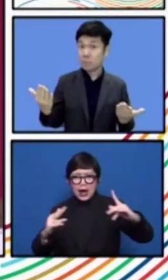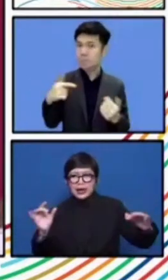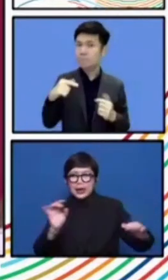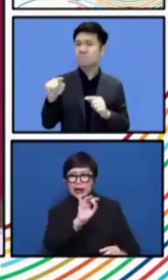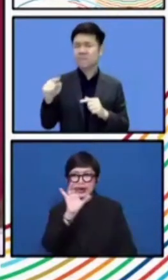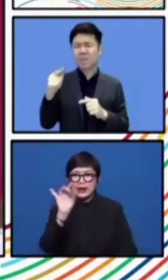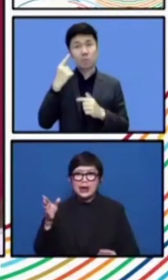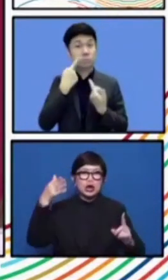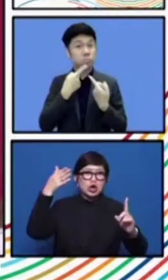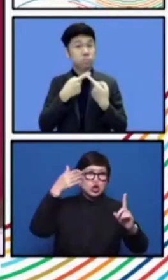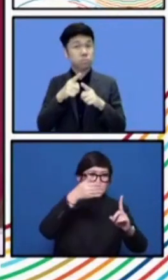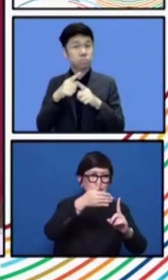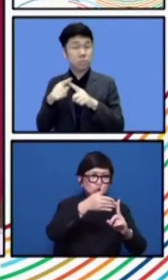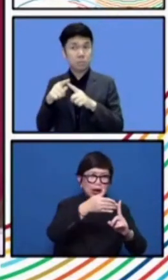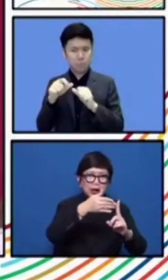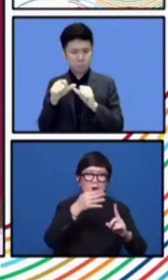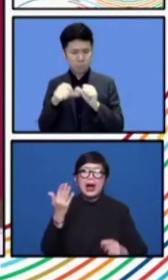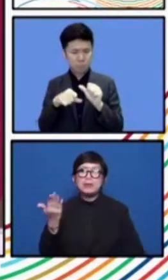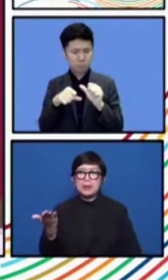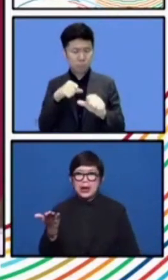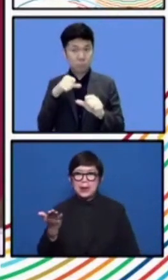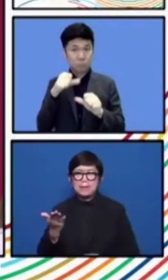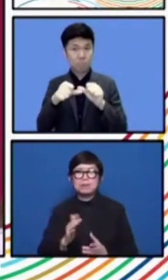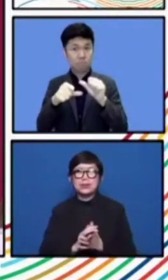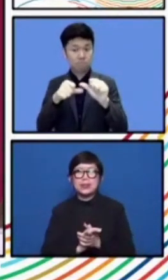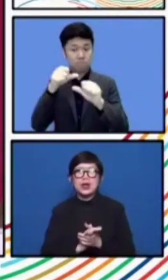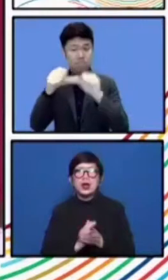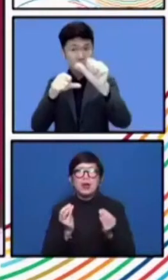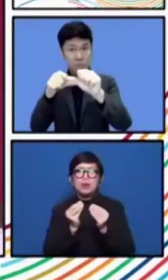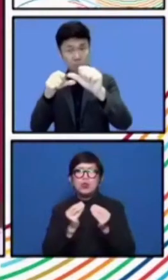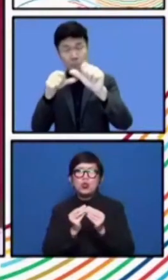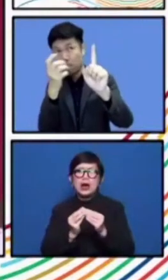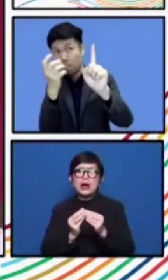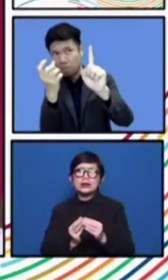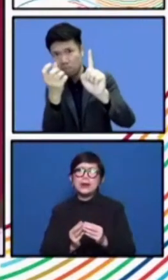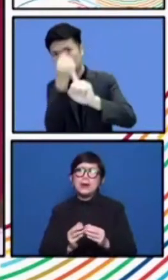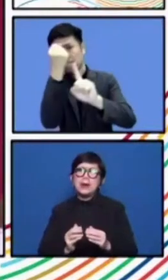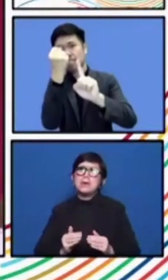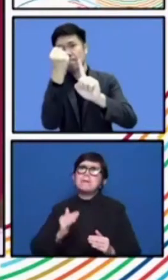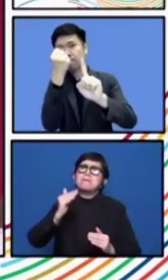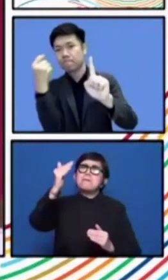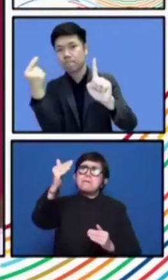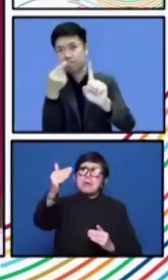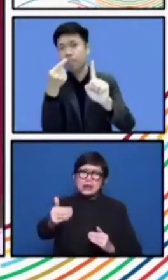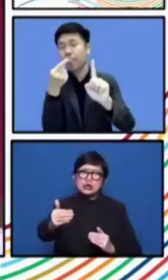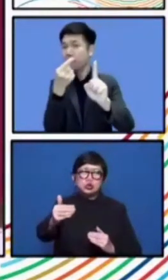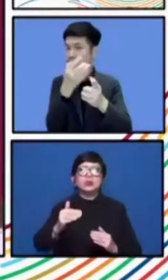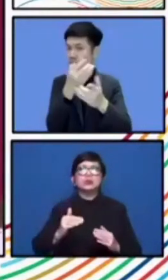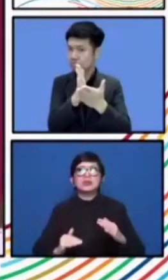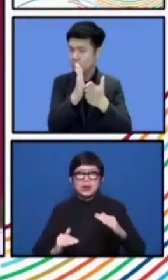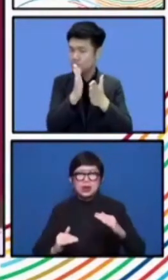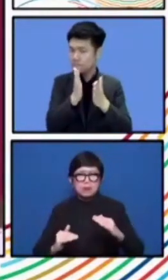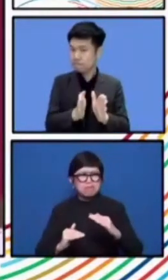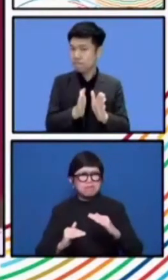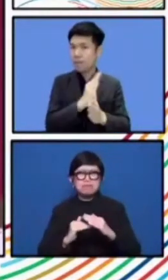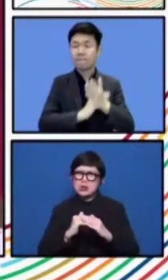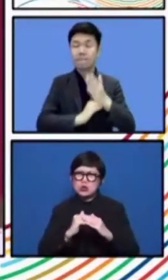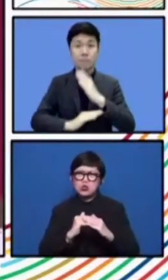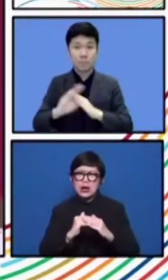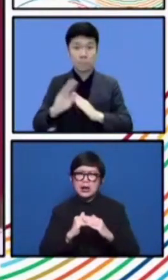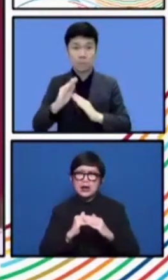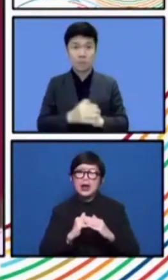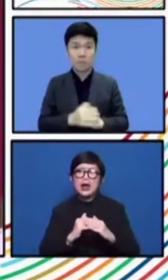Progressive through the full realizations of the rise of persons with disability without any